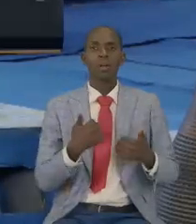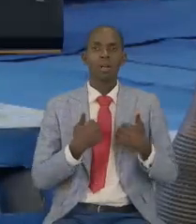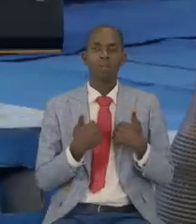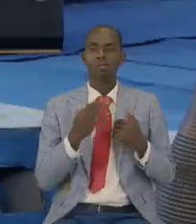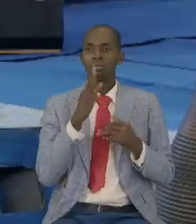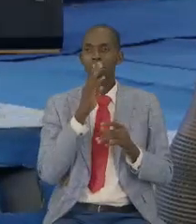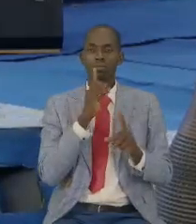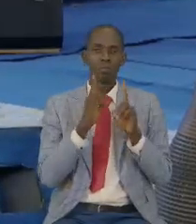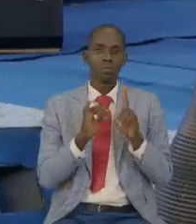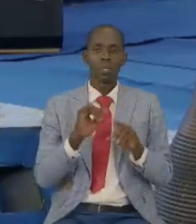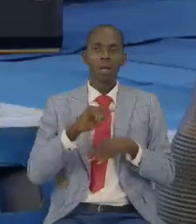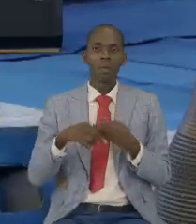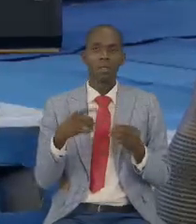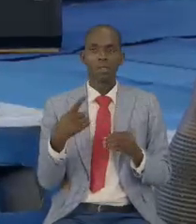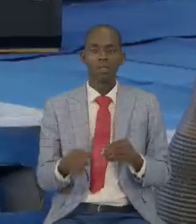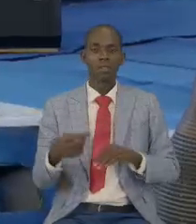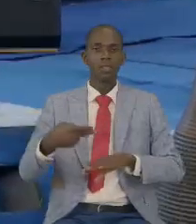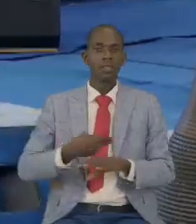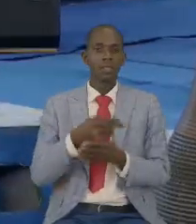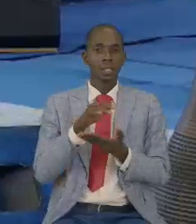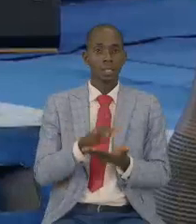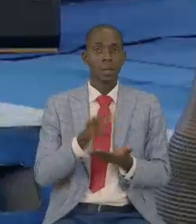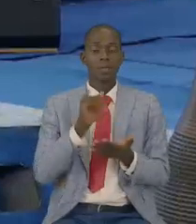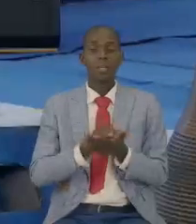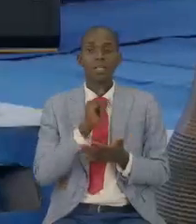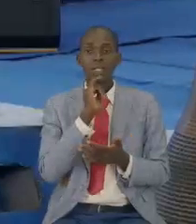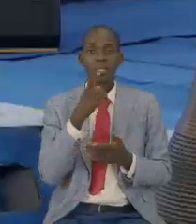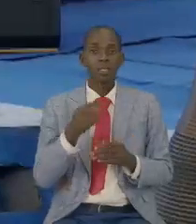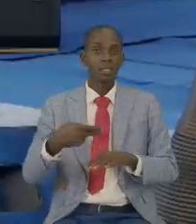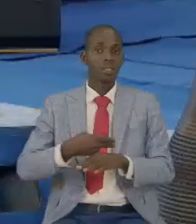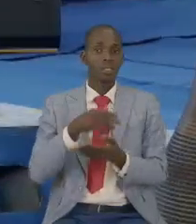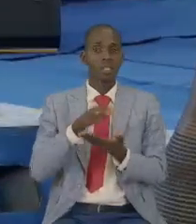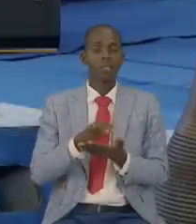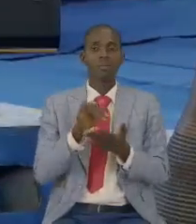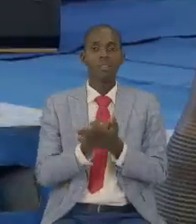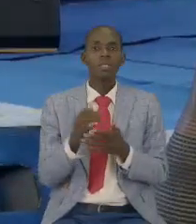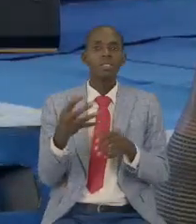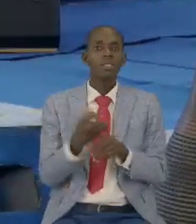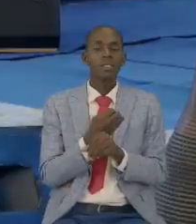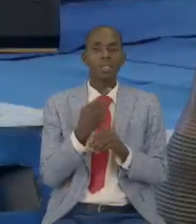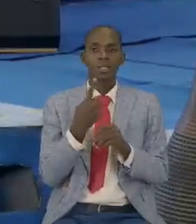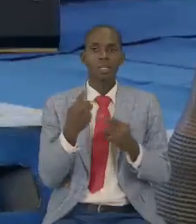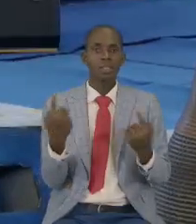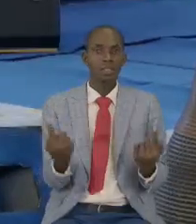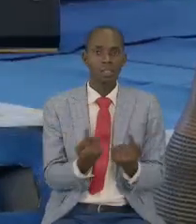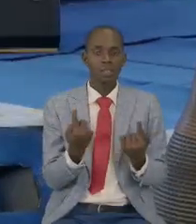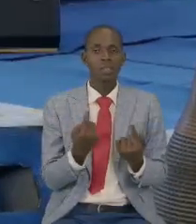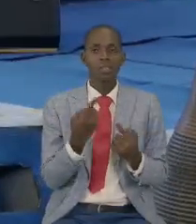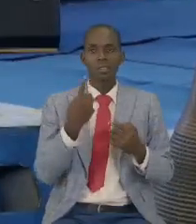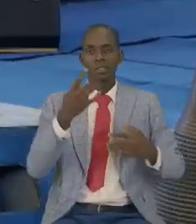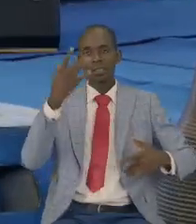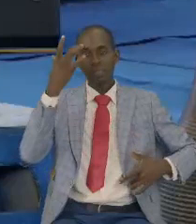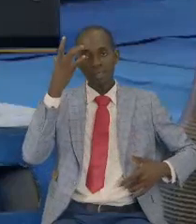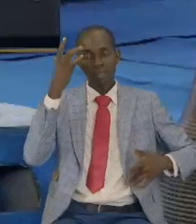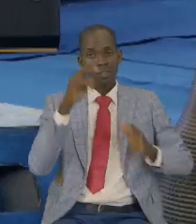Lamb that takes the sin, the sickness, the affliction, the